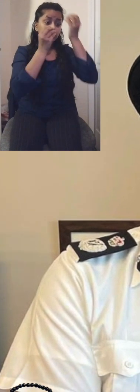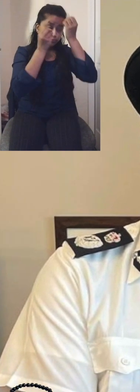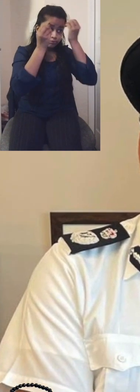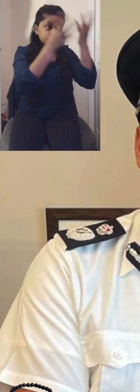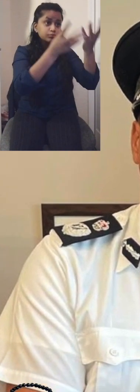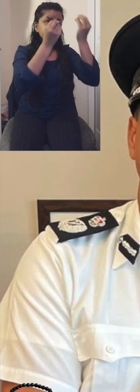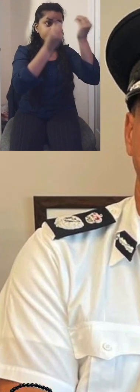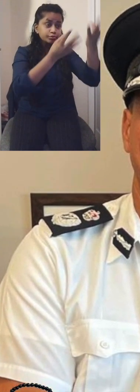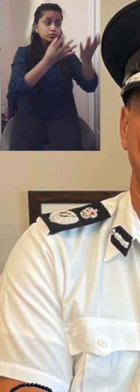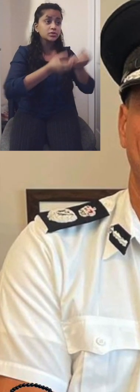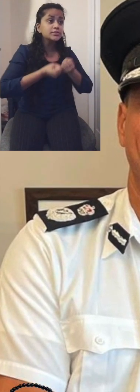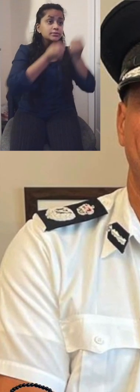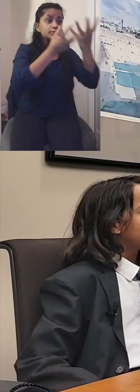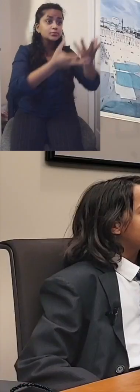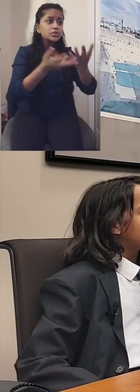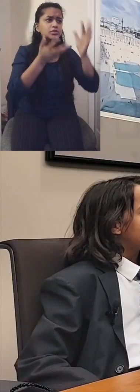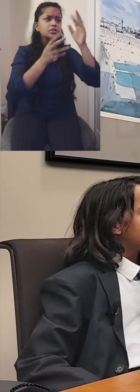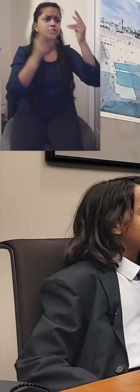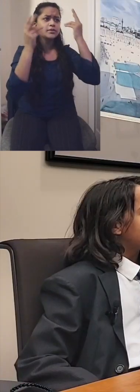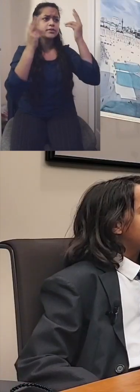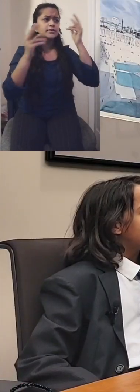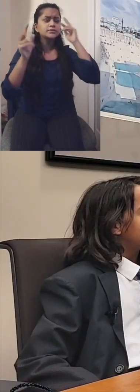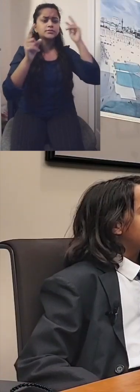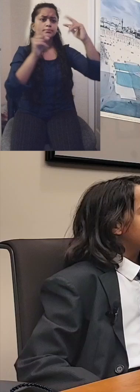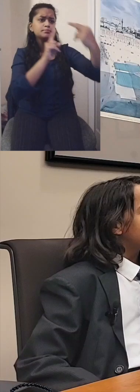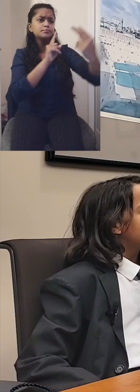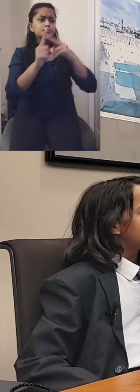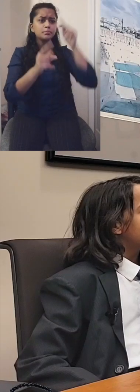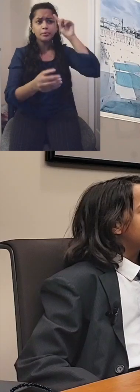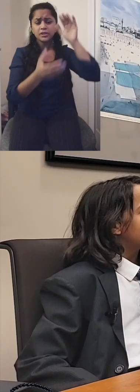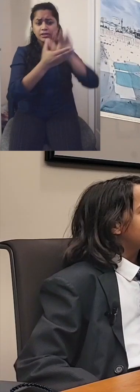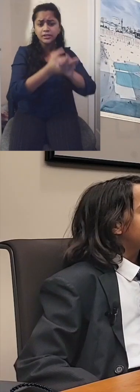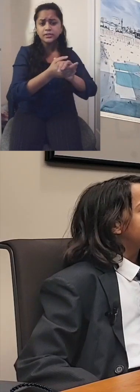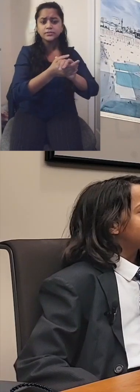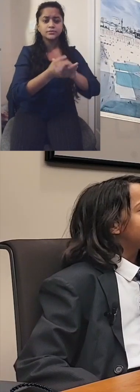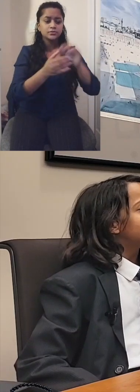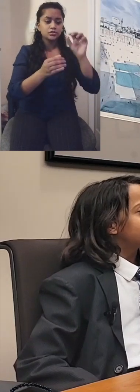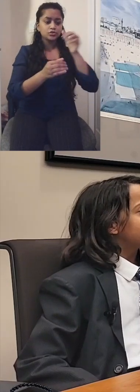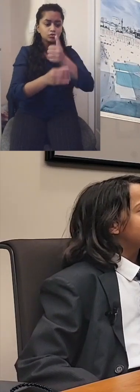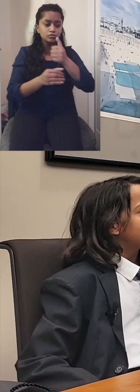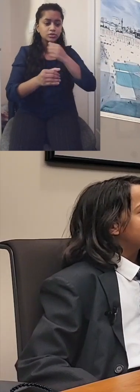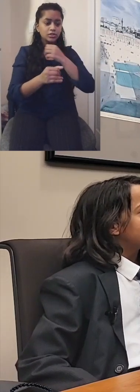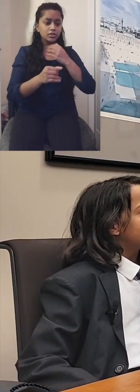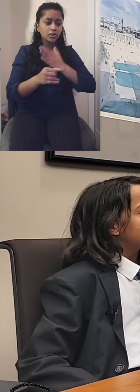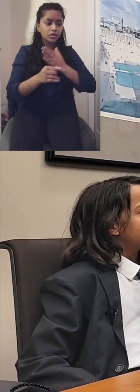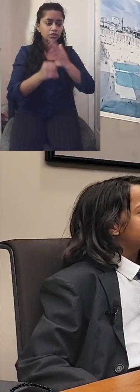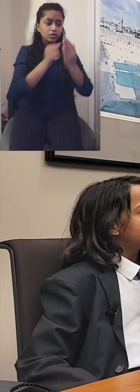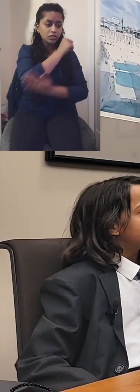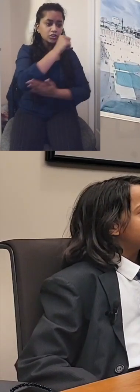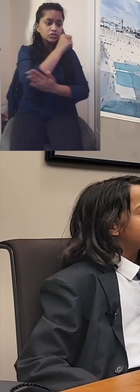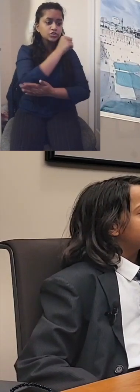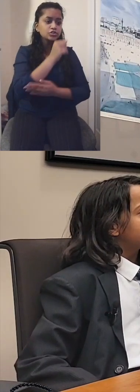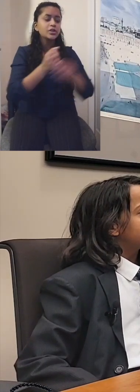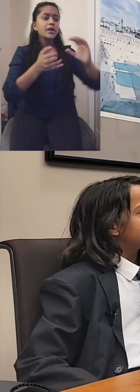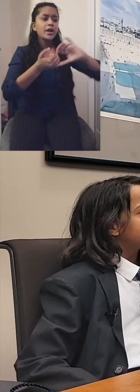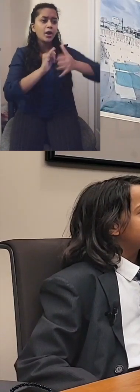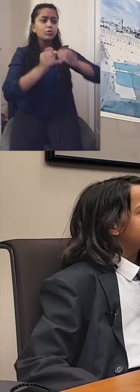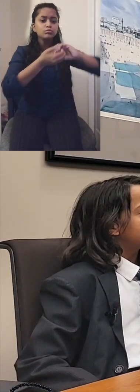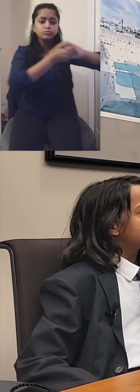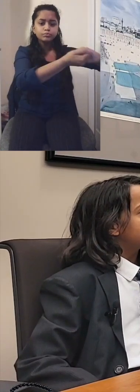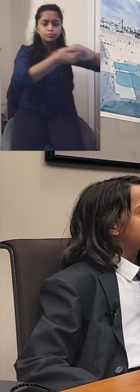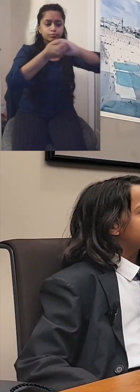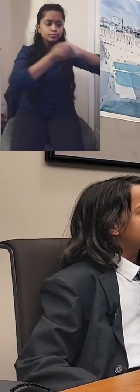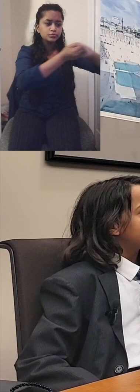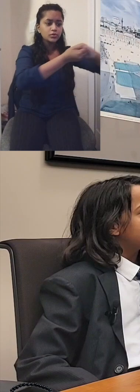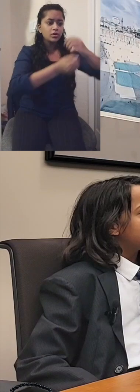home country. So in my case, put across the views of the United Kingdom and to try to find the best ways to work with countries